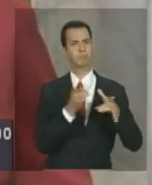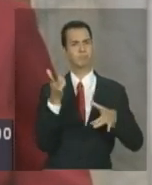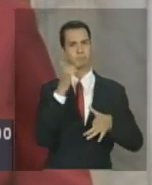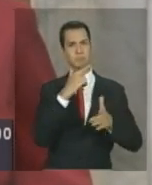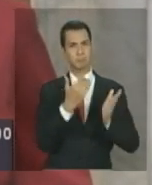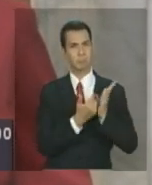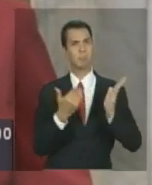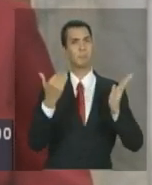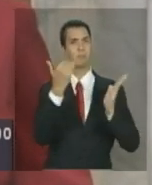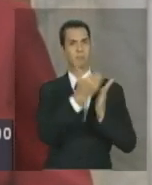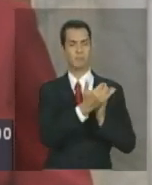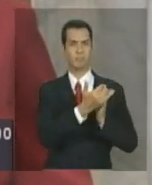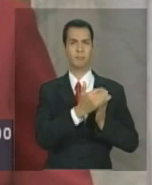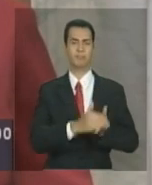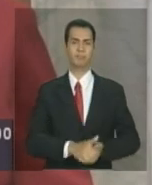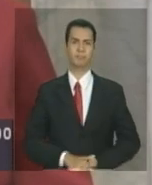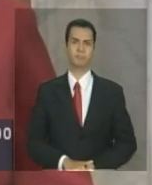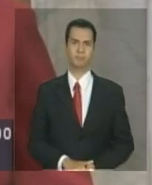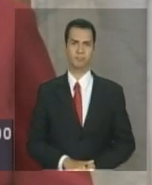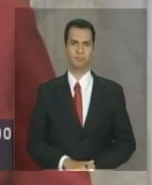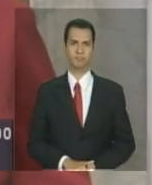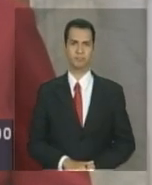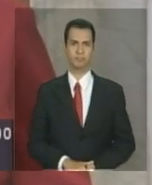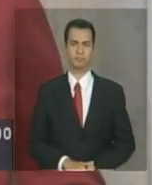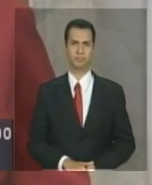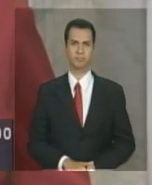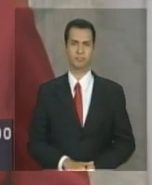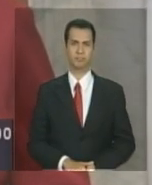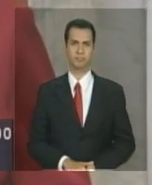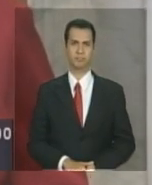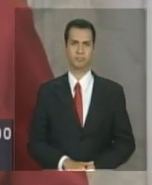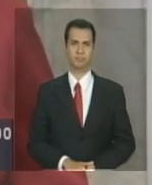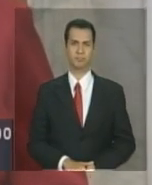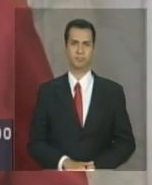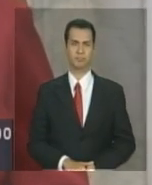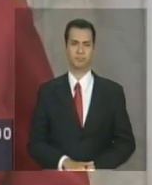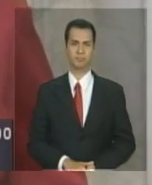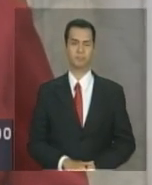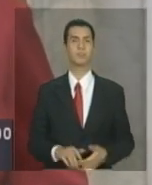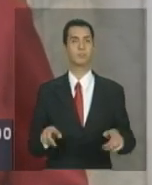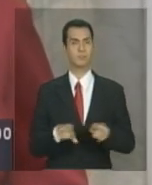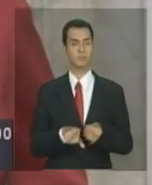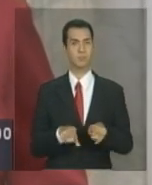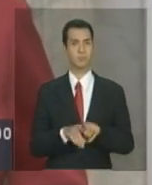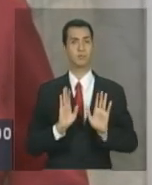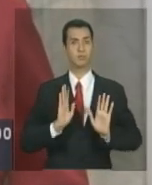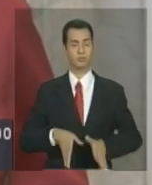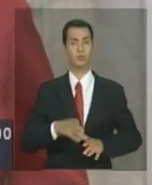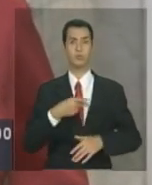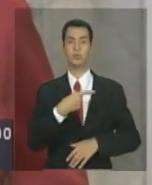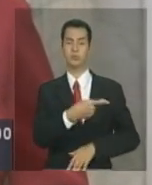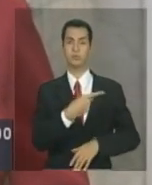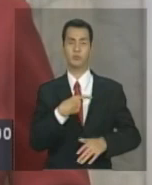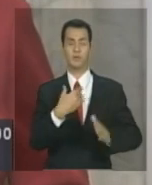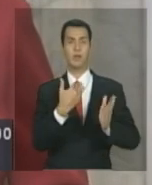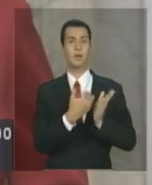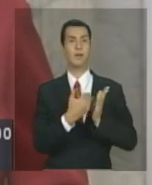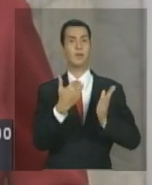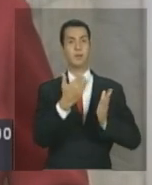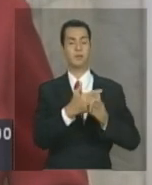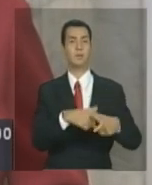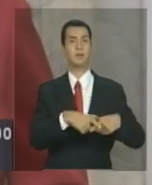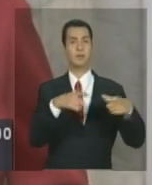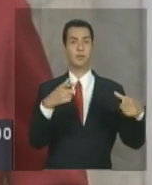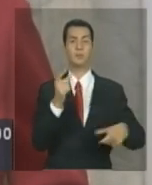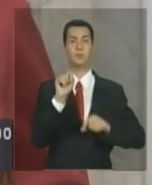drawn closer ties in their trade line. E ampliado os investimentos